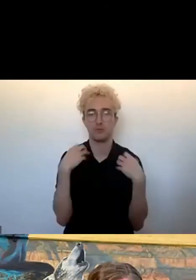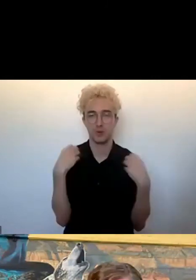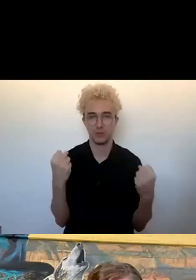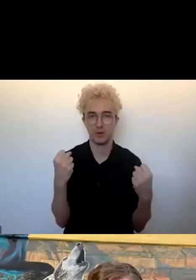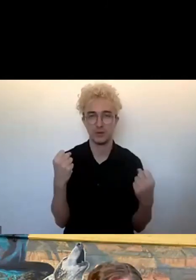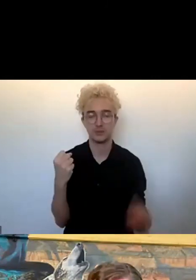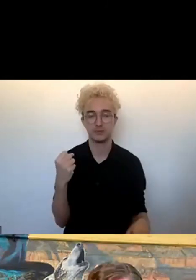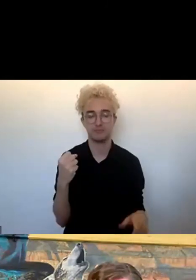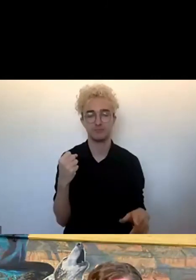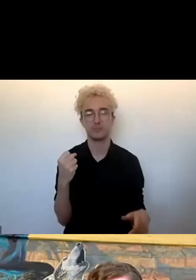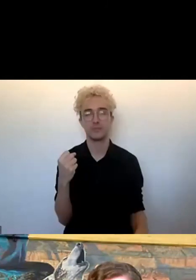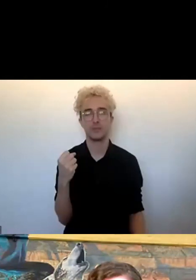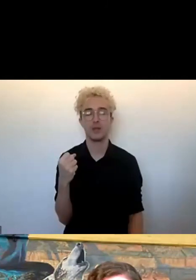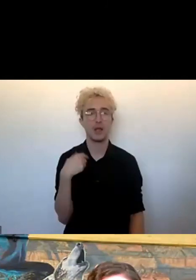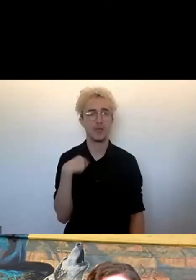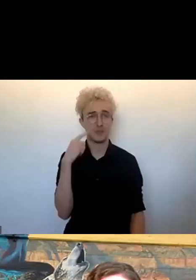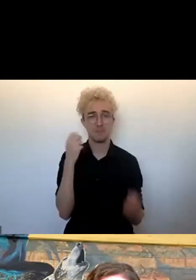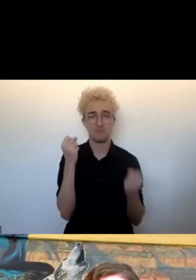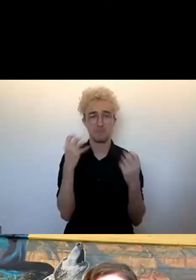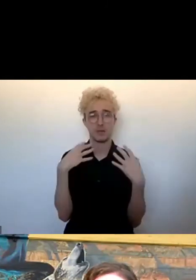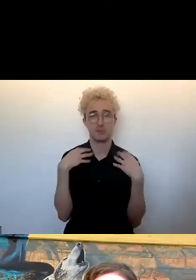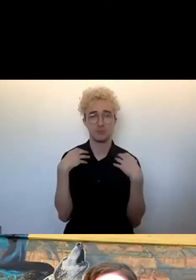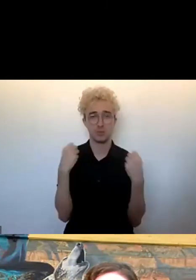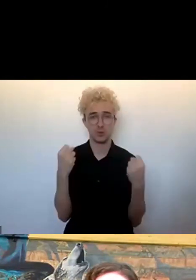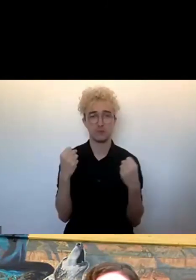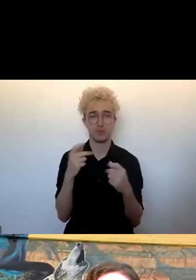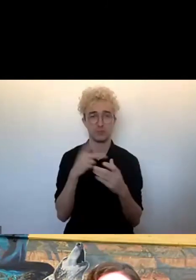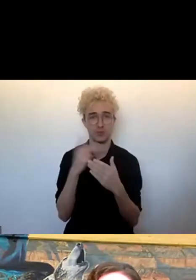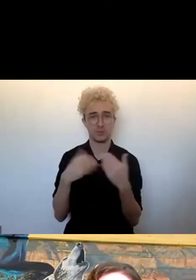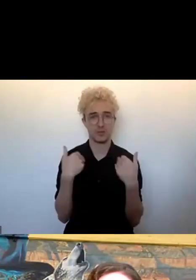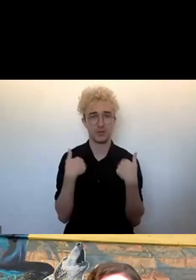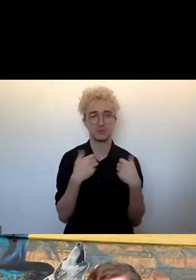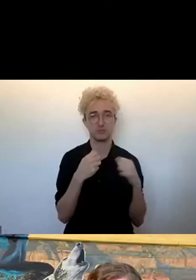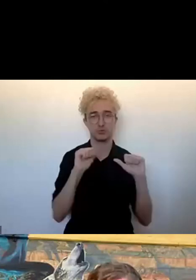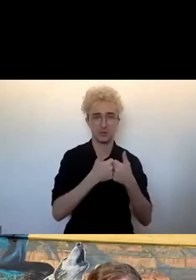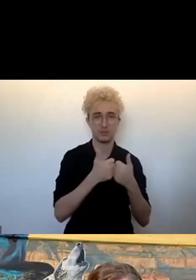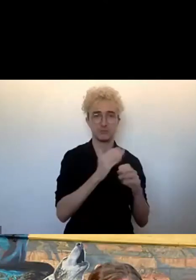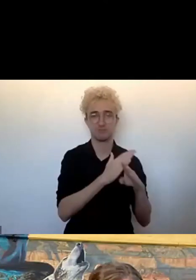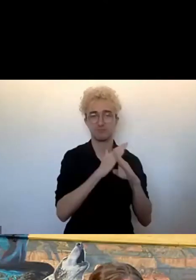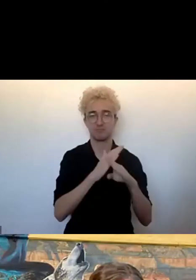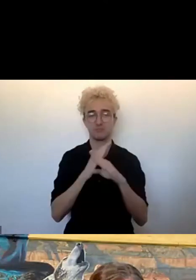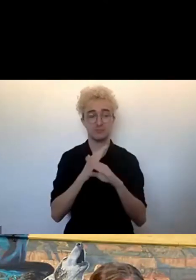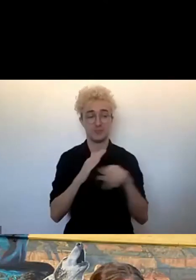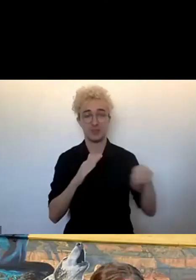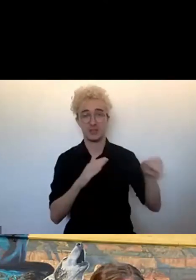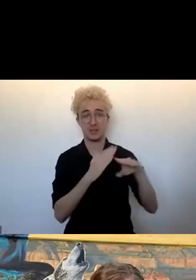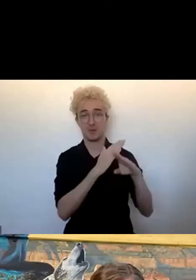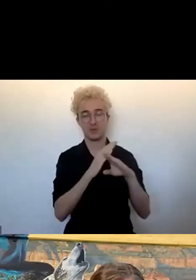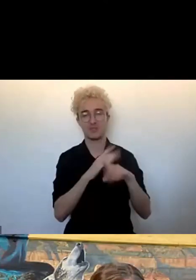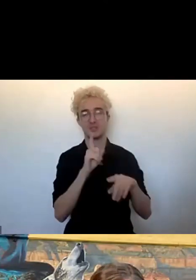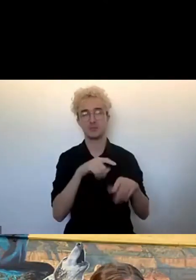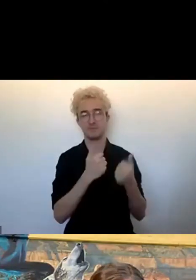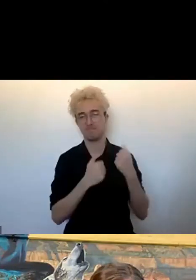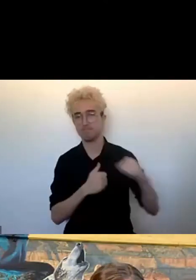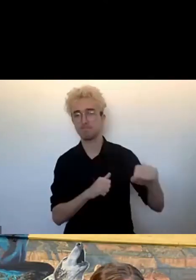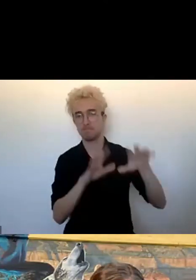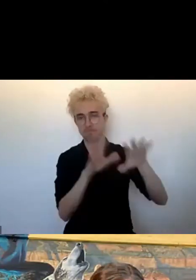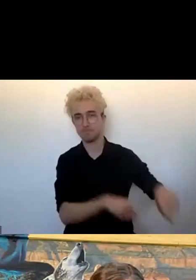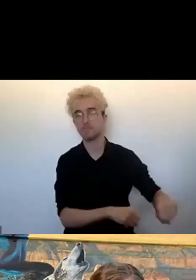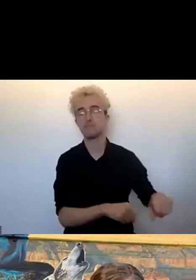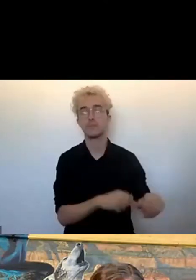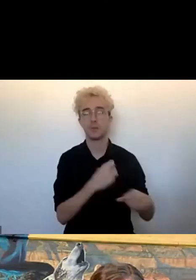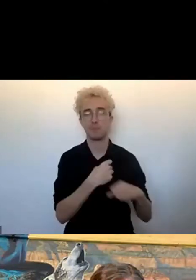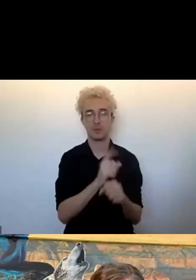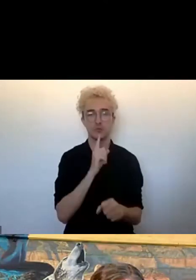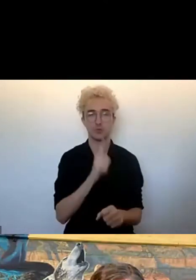recovery programs. And I think that is something that we need to continue pushing back against, to make sure that endangered species like Mexican